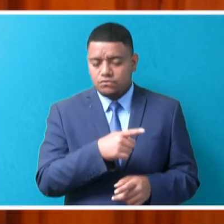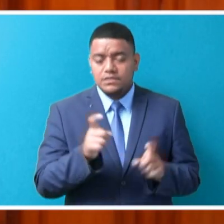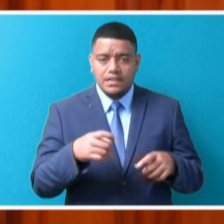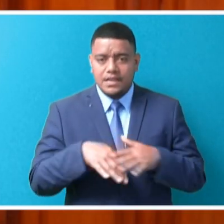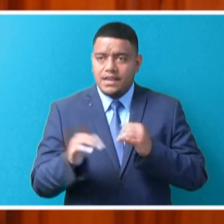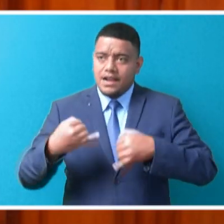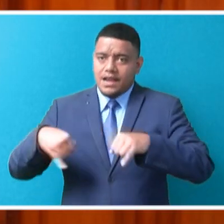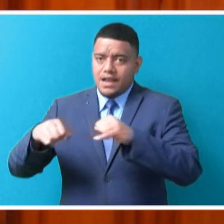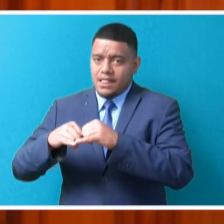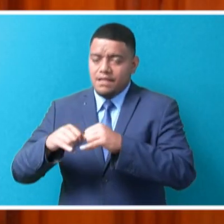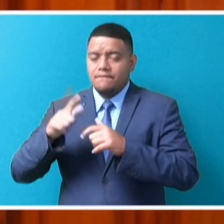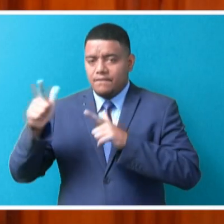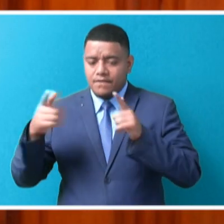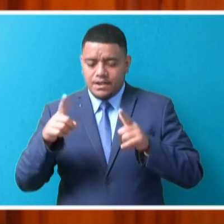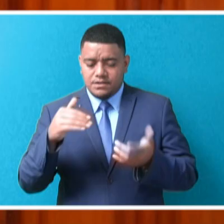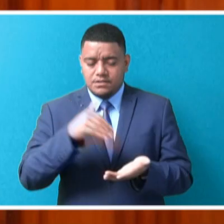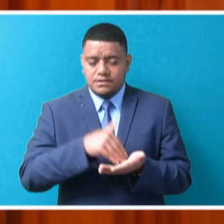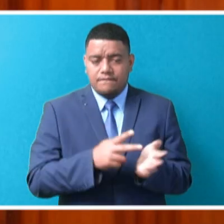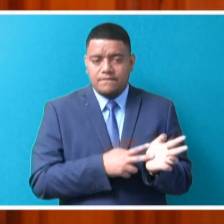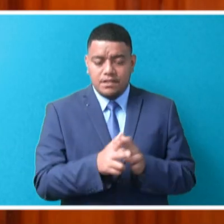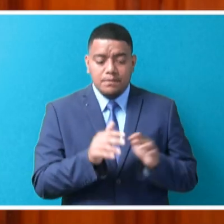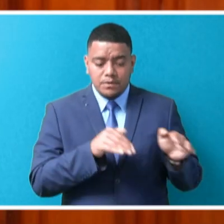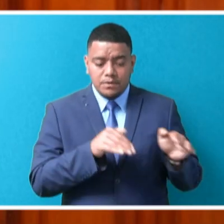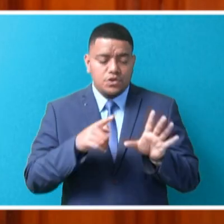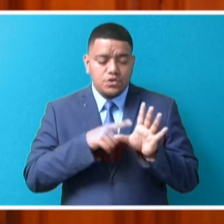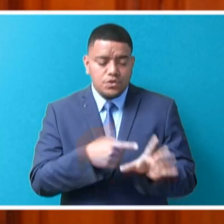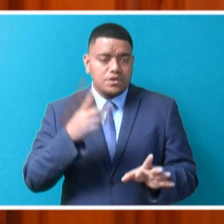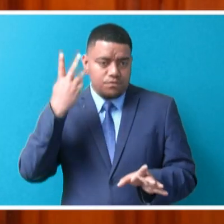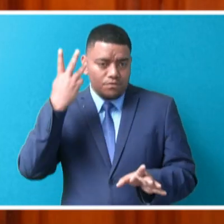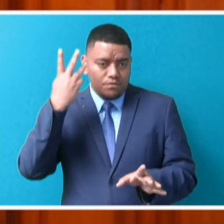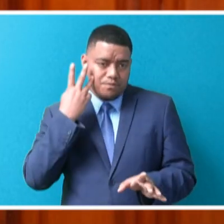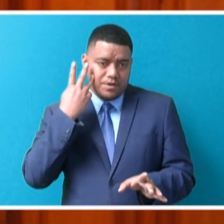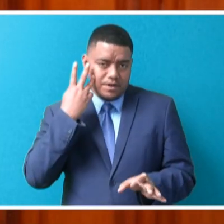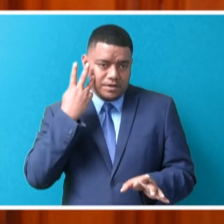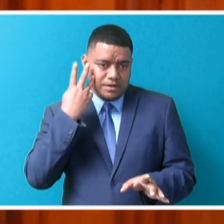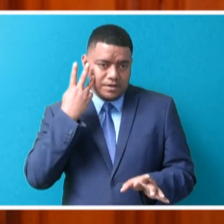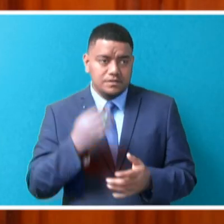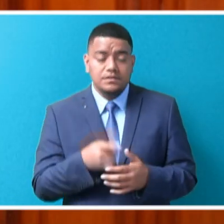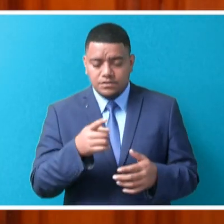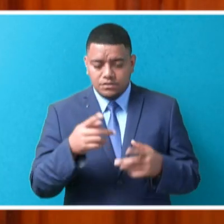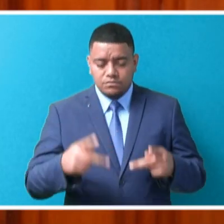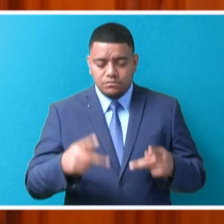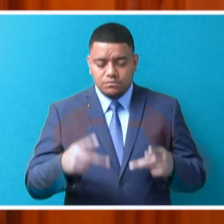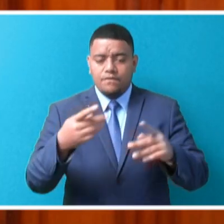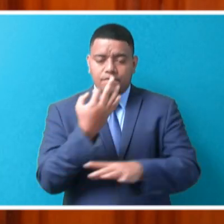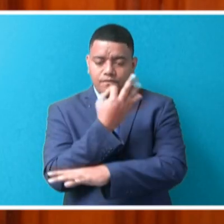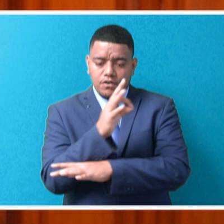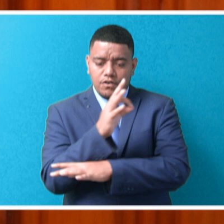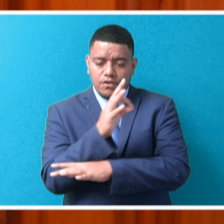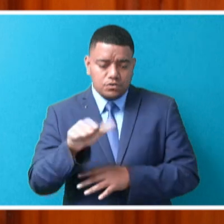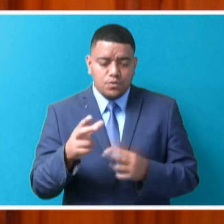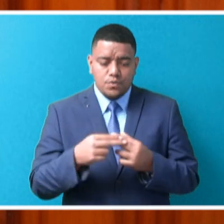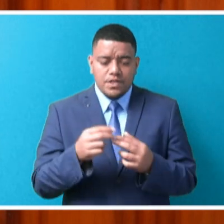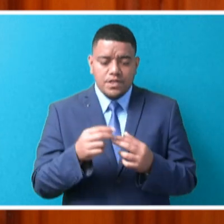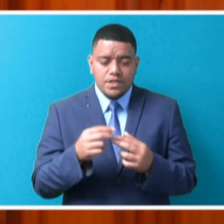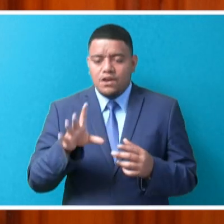communities, increase participation of women and youth in forest-based enterprises, promote sustainable forest use without large-scale